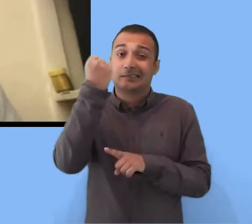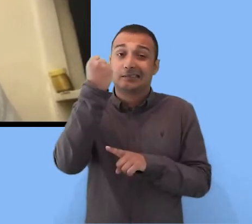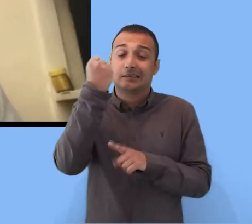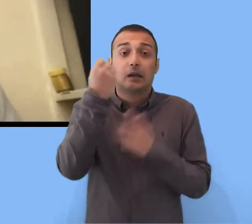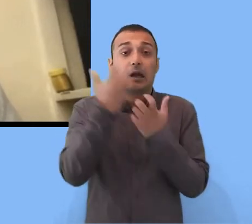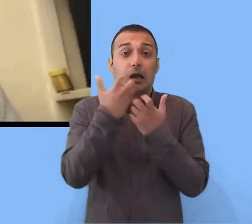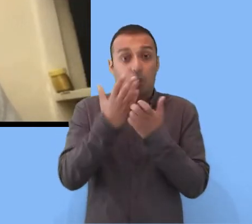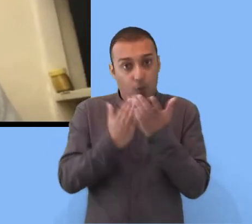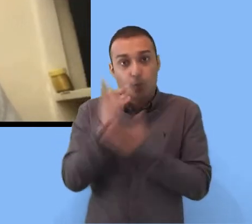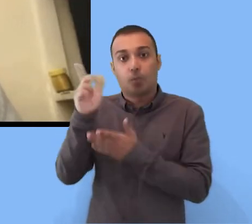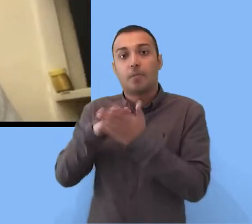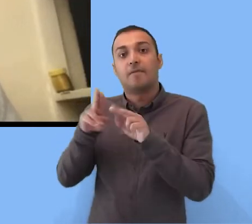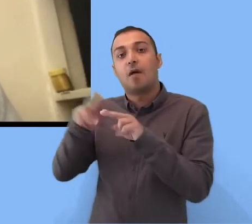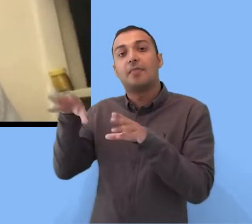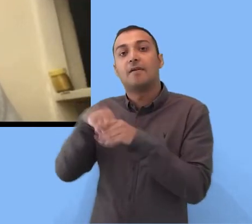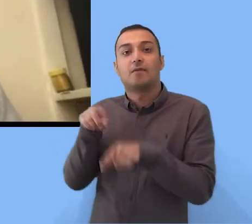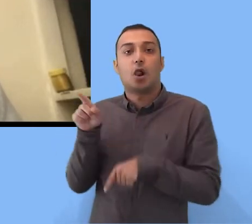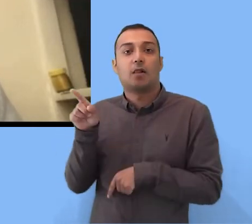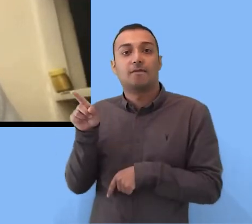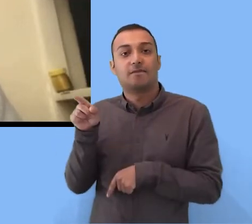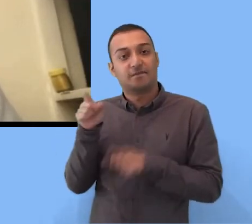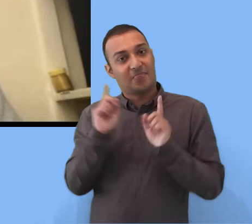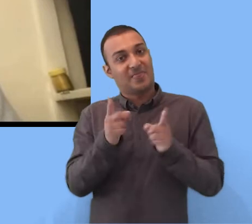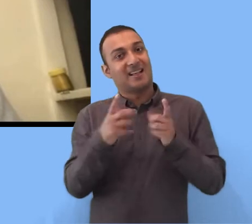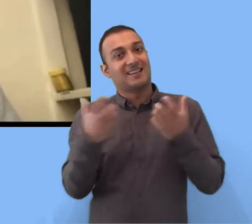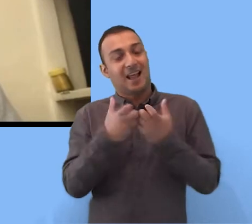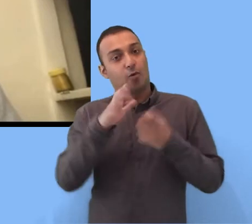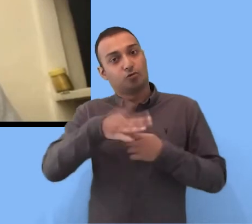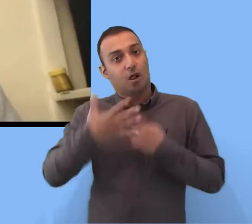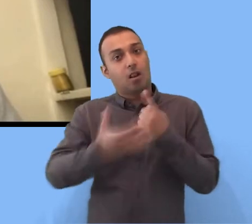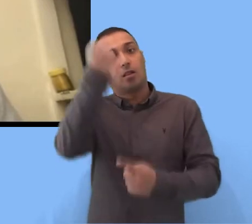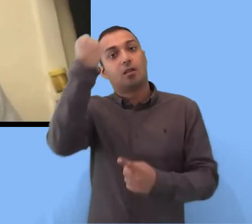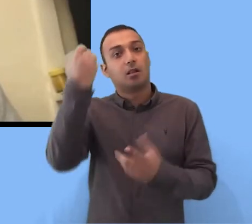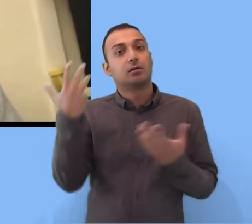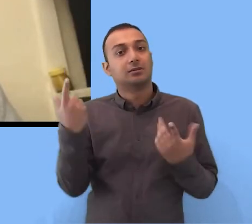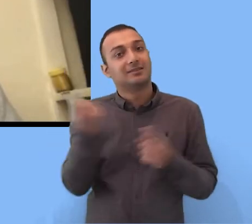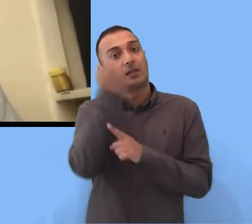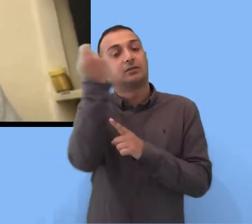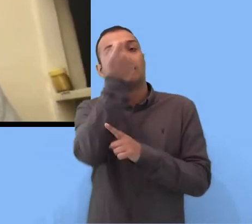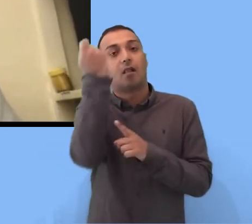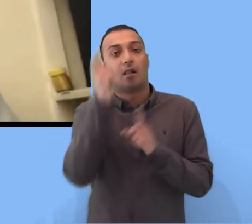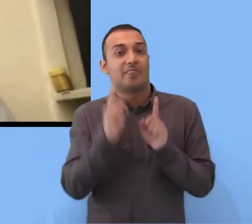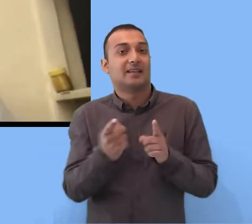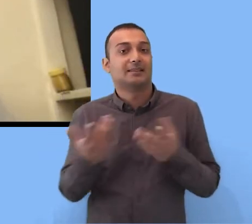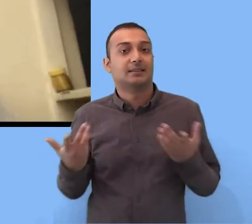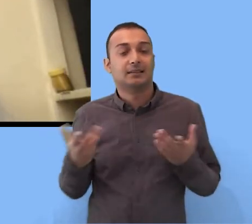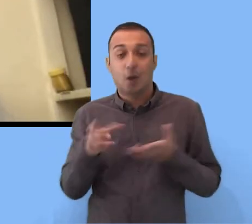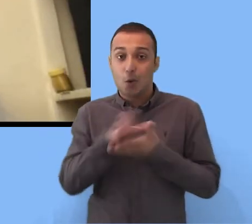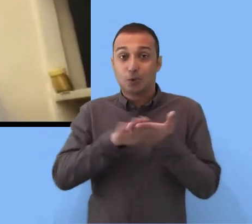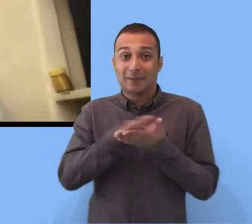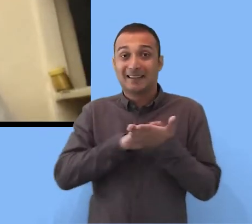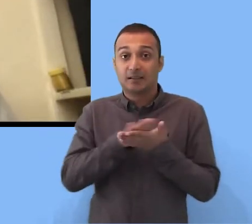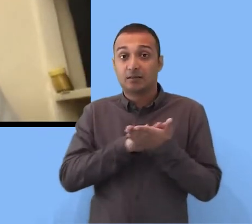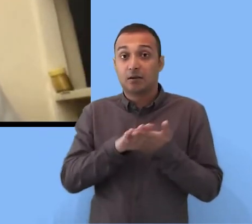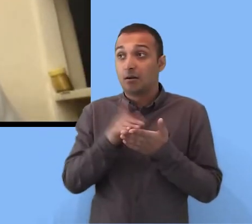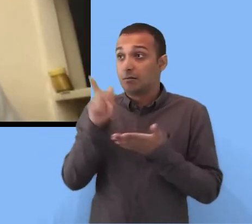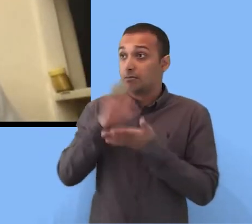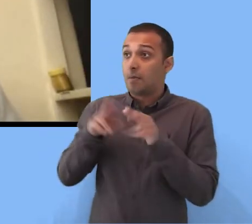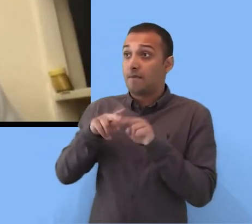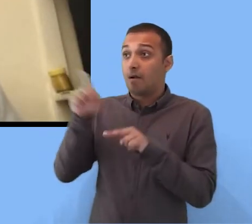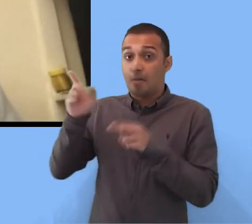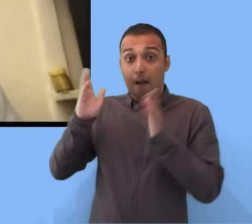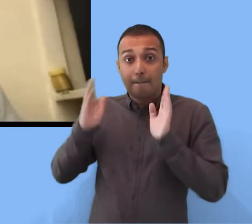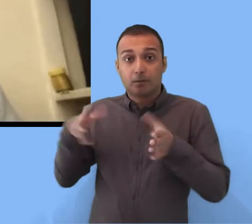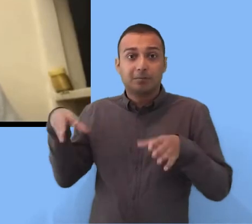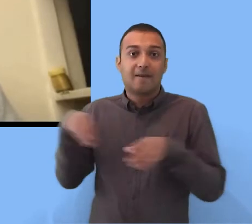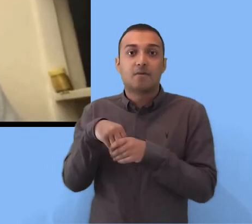their parents. So how do we involve parents in the learning process? Well, by